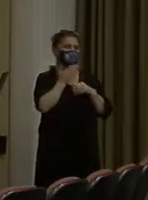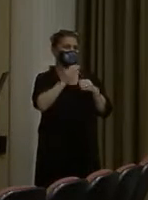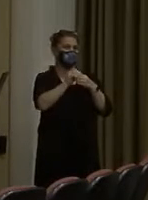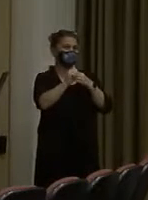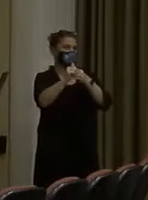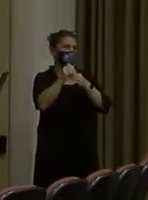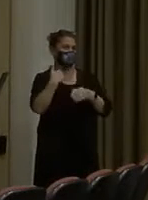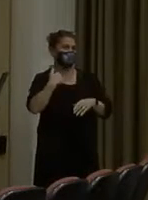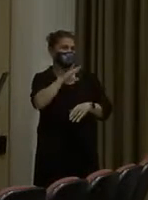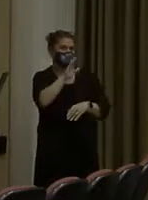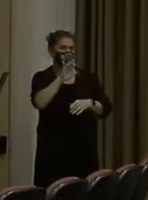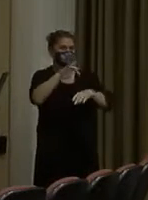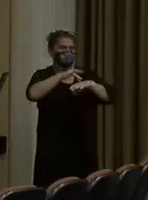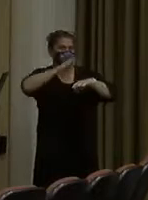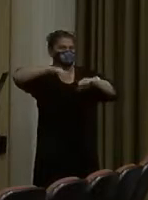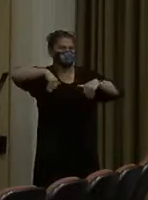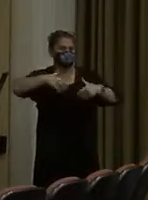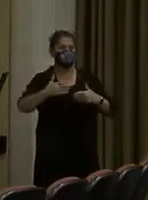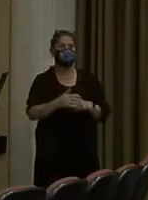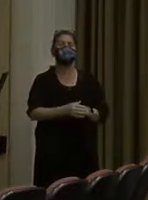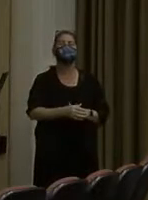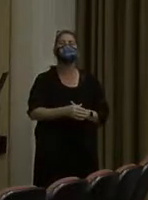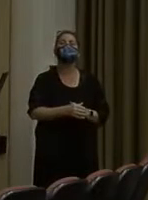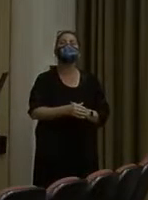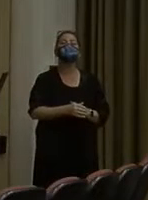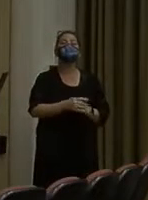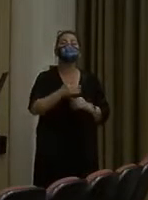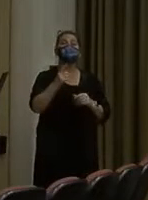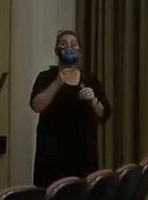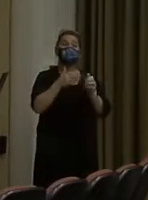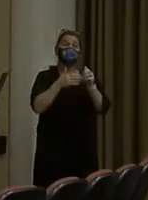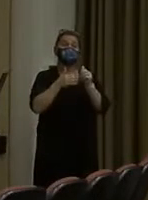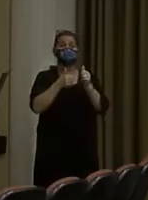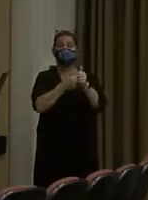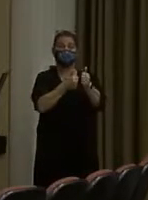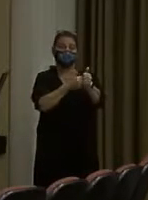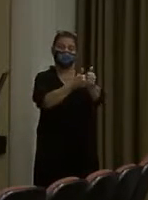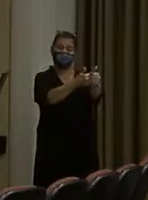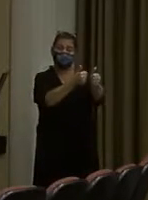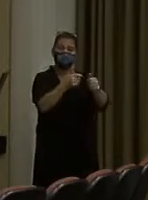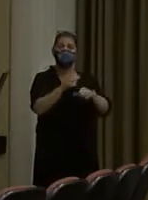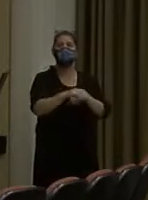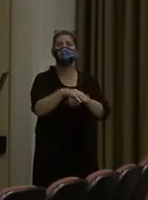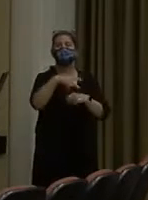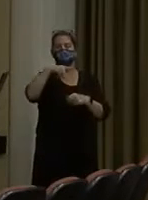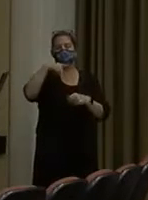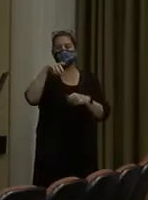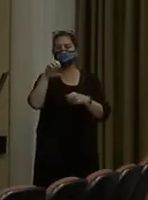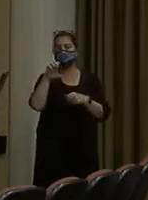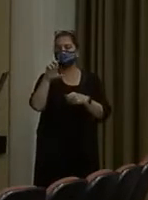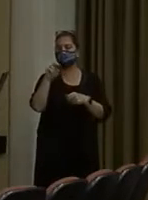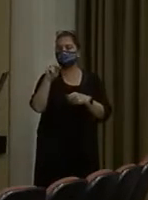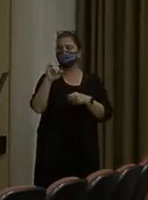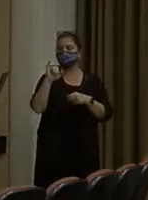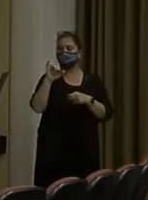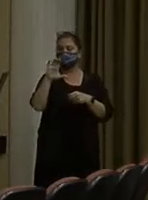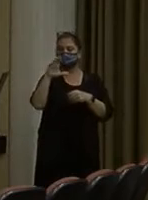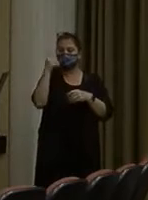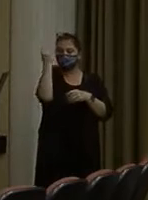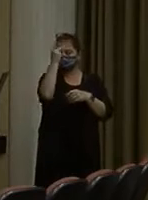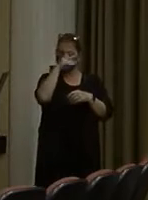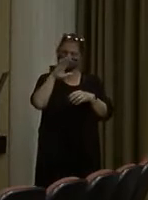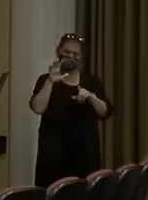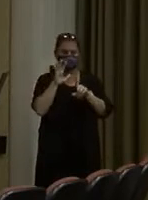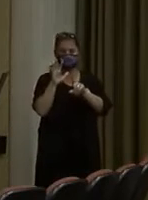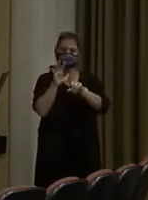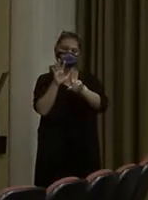because I've never been either. But we're going to follow Susan Poser, Dr. Poser, to Peconic Park. So Dr. Poser's taking